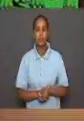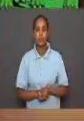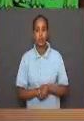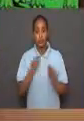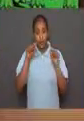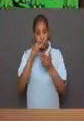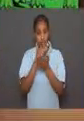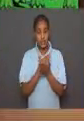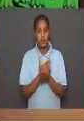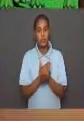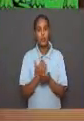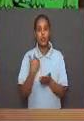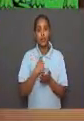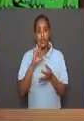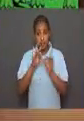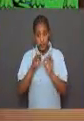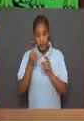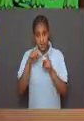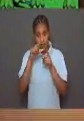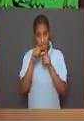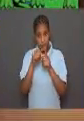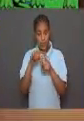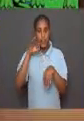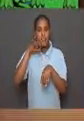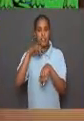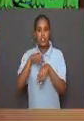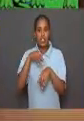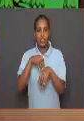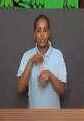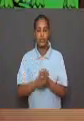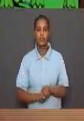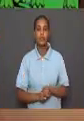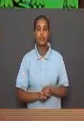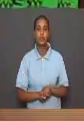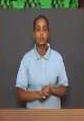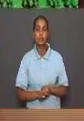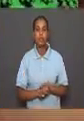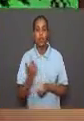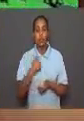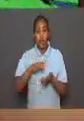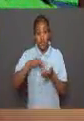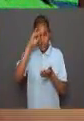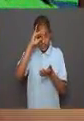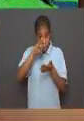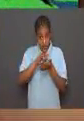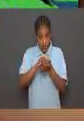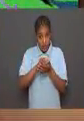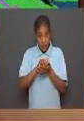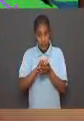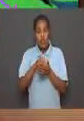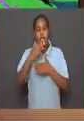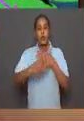In today's lesson, we defined the term fixation. We learned that it is